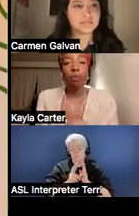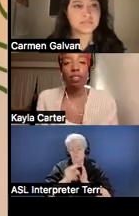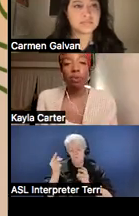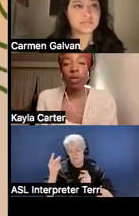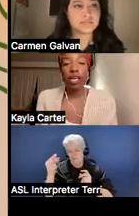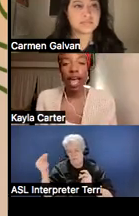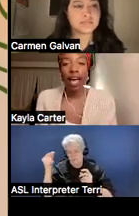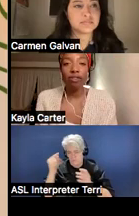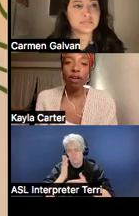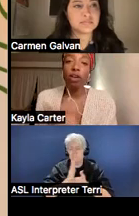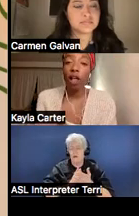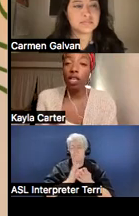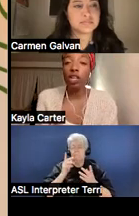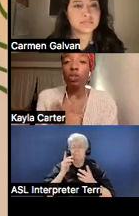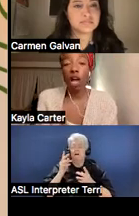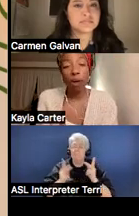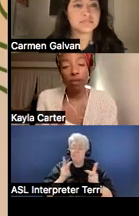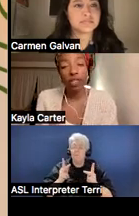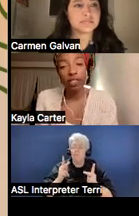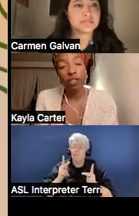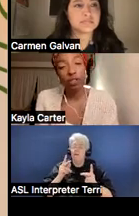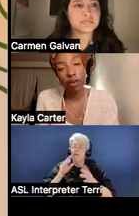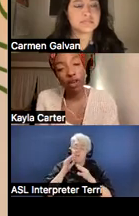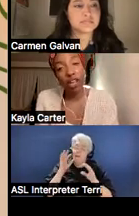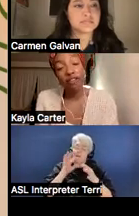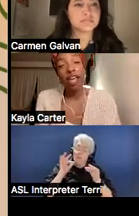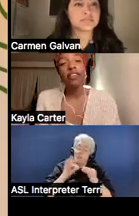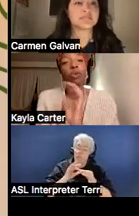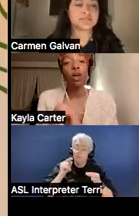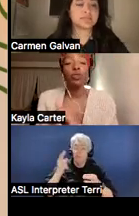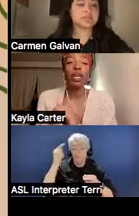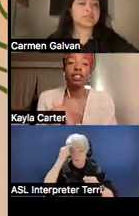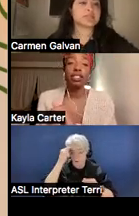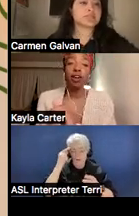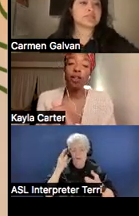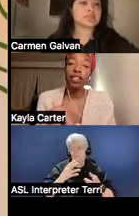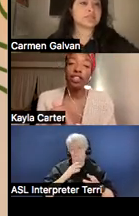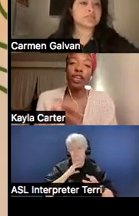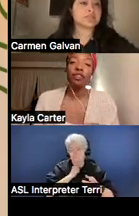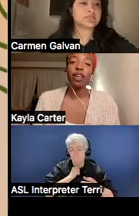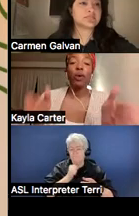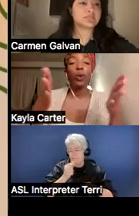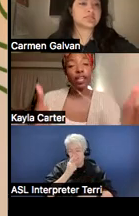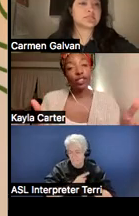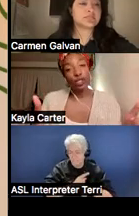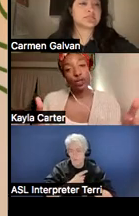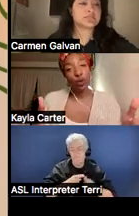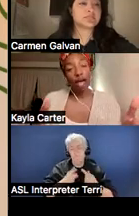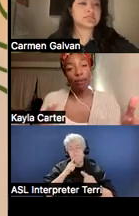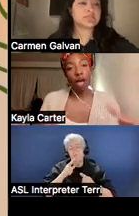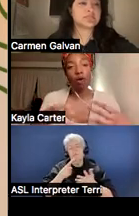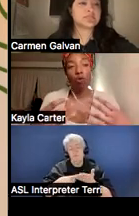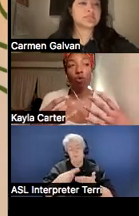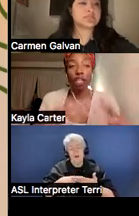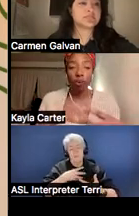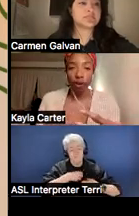some myths that we have acknowledged, and we'll talk about those things surrounding grief. And then we'll also get into decolonizing grief. We'll get into